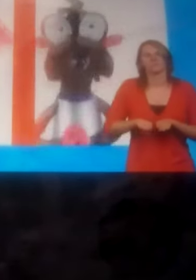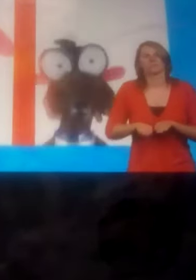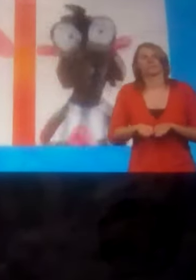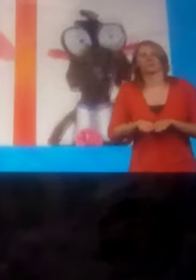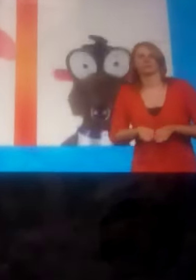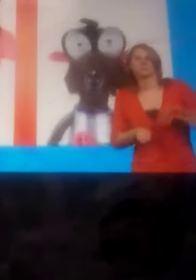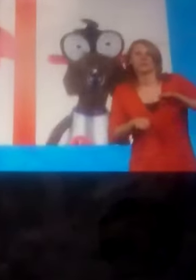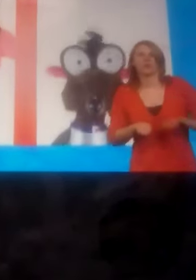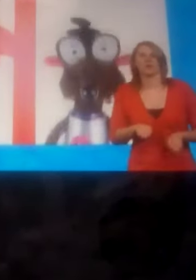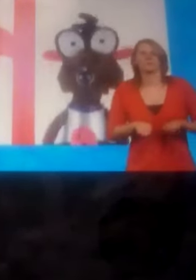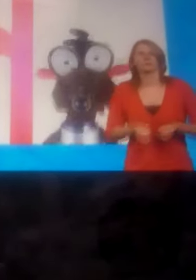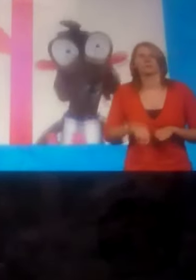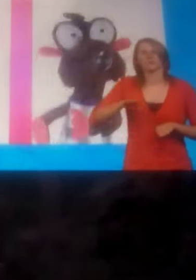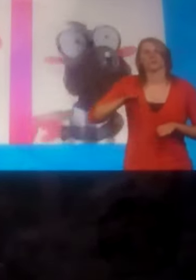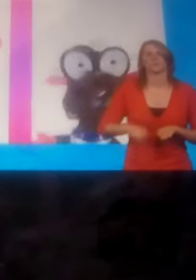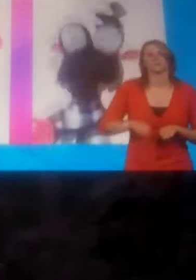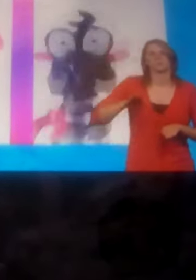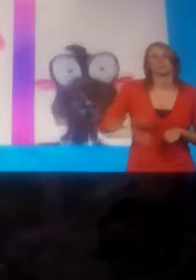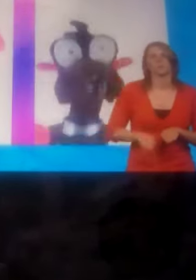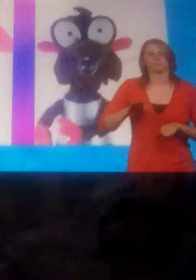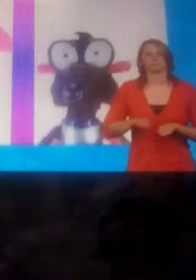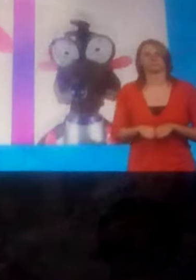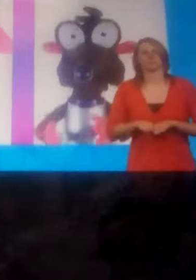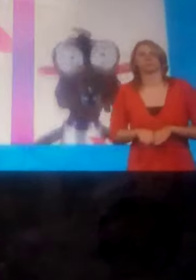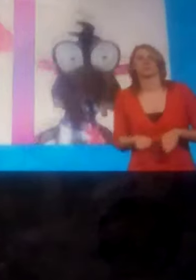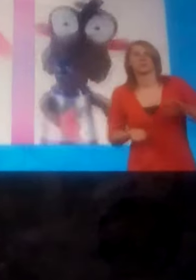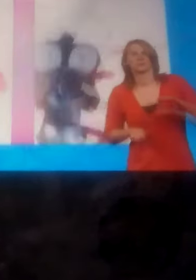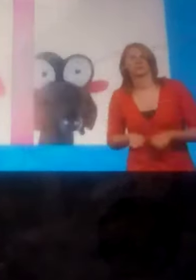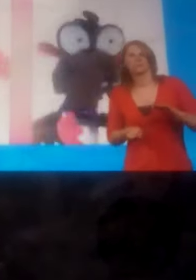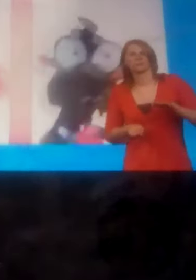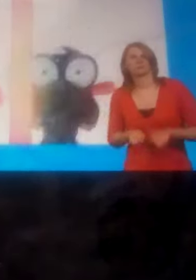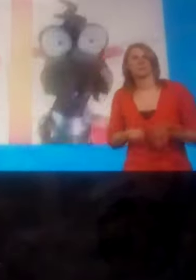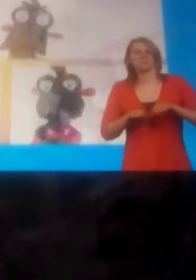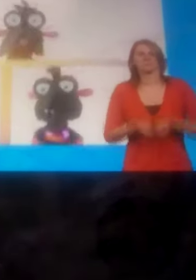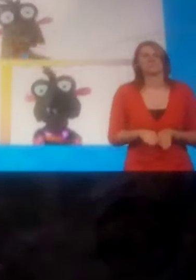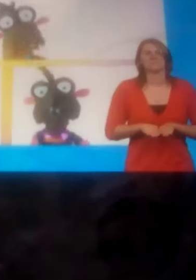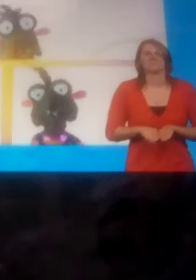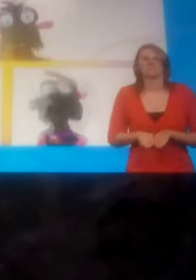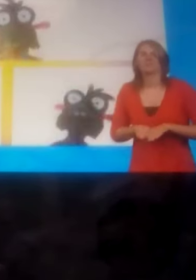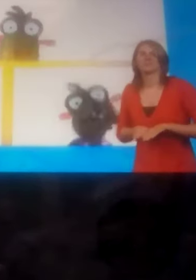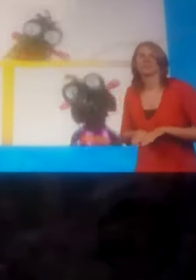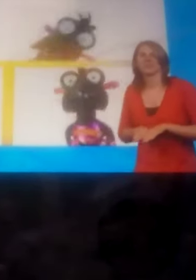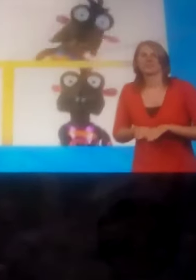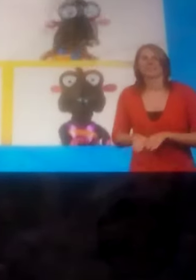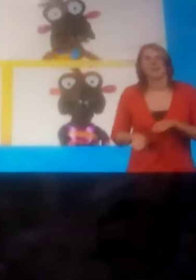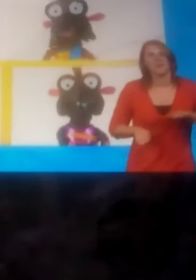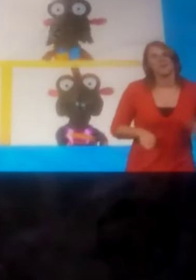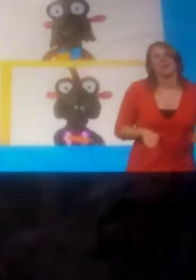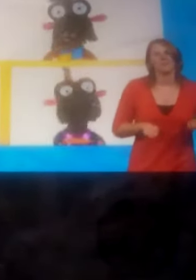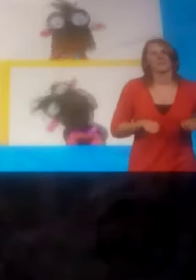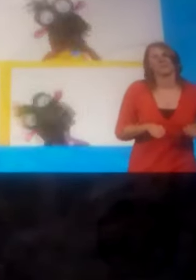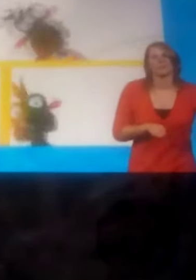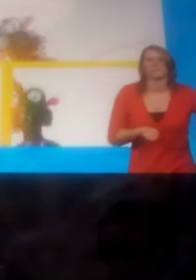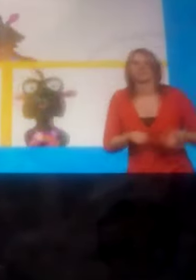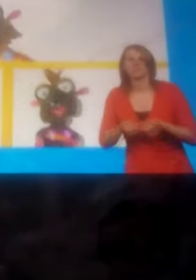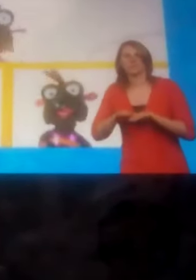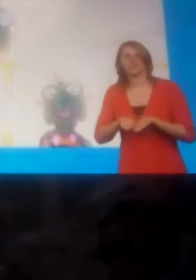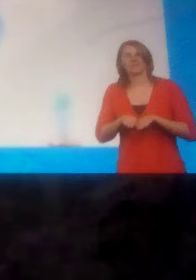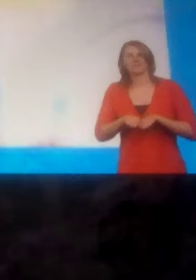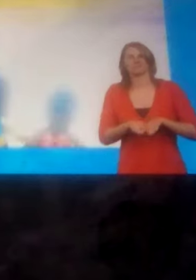time. Right foot, two stomps. Left foot, two stomps. Slide to the left. Slide to the right.